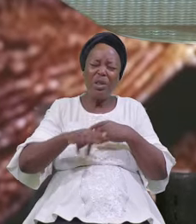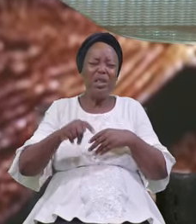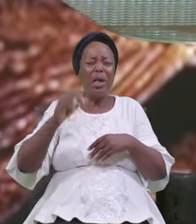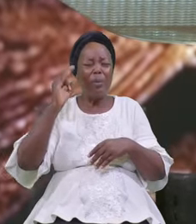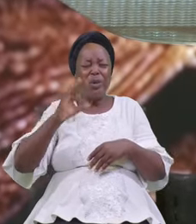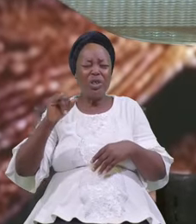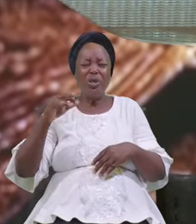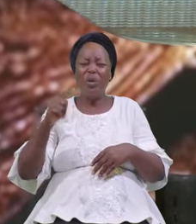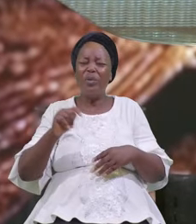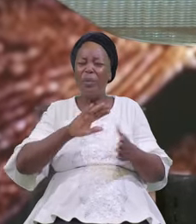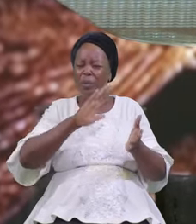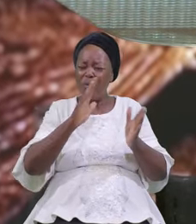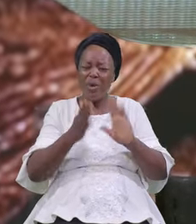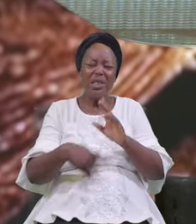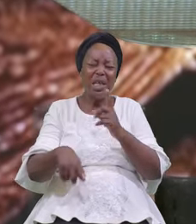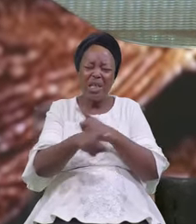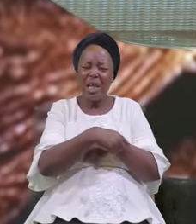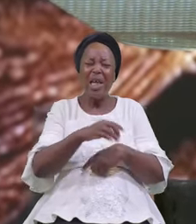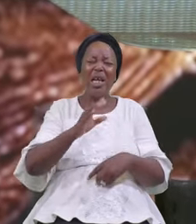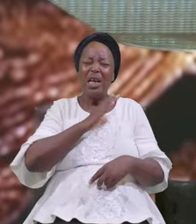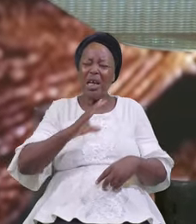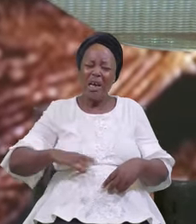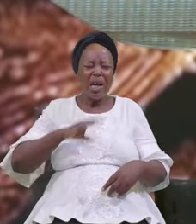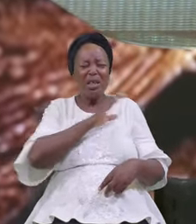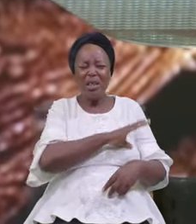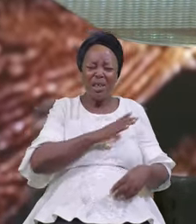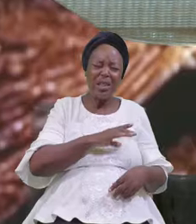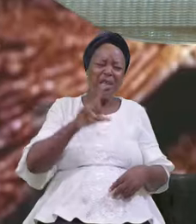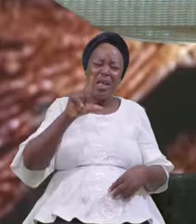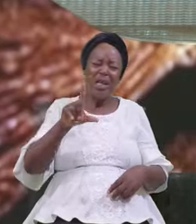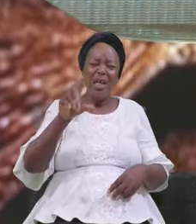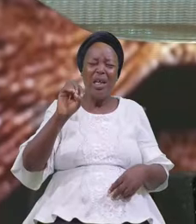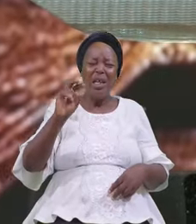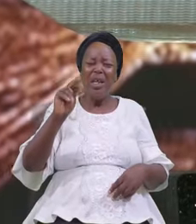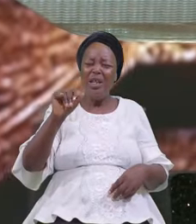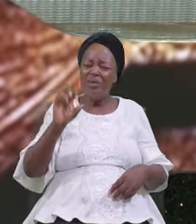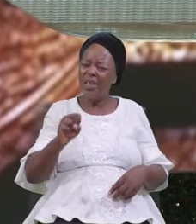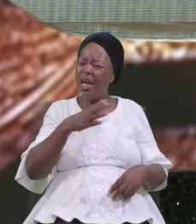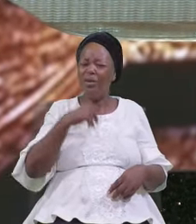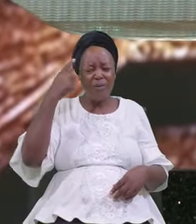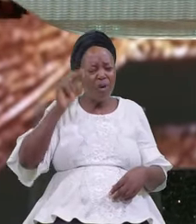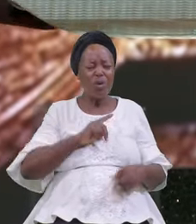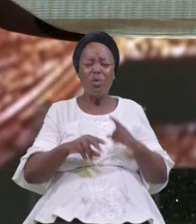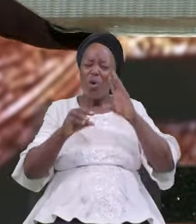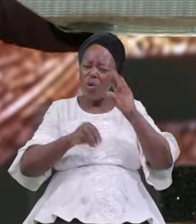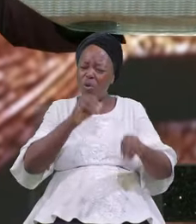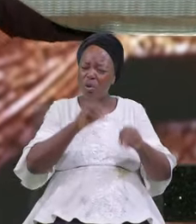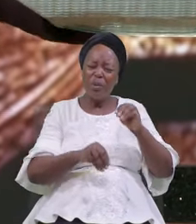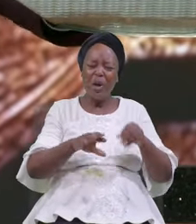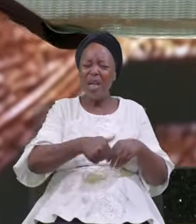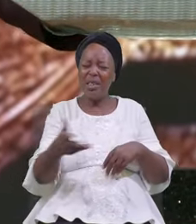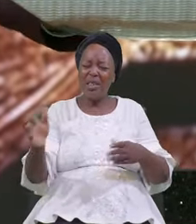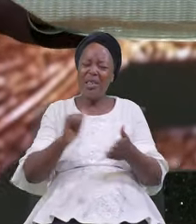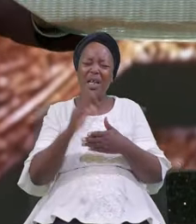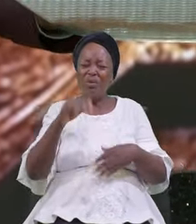of present-day Christ-like Levites, and for us to contribute anything that will mean